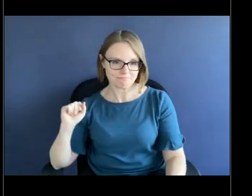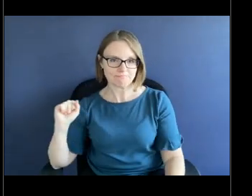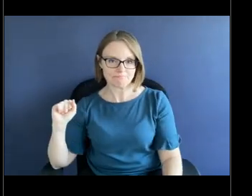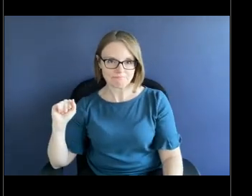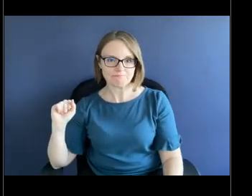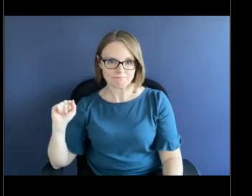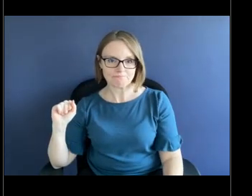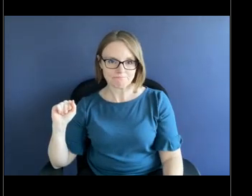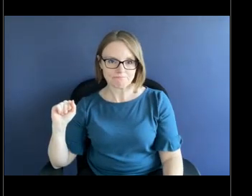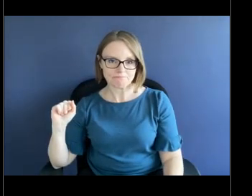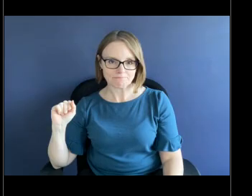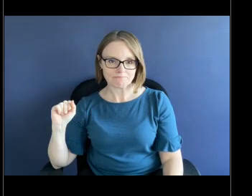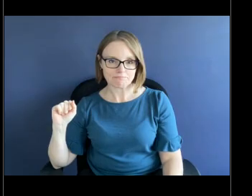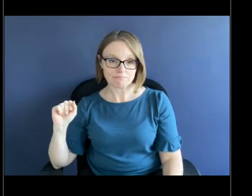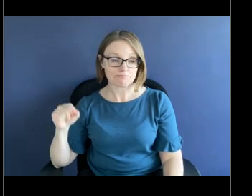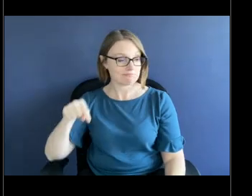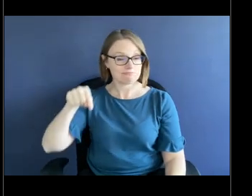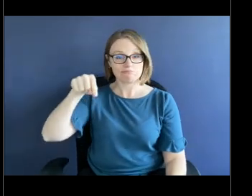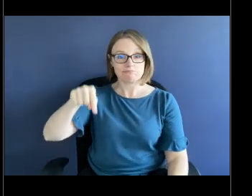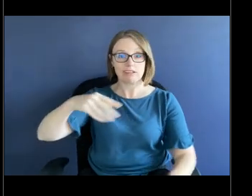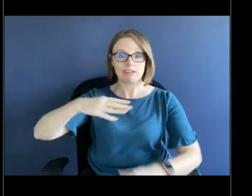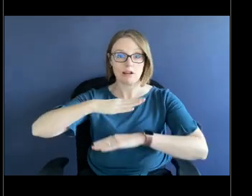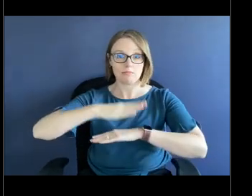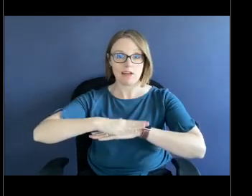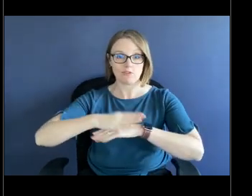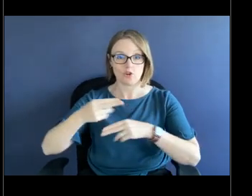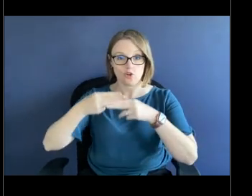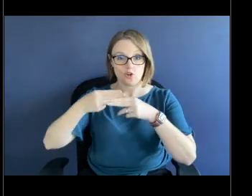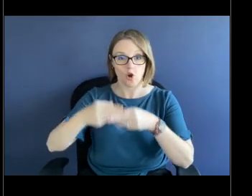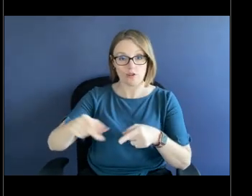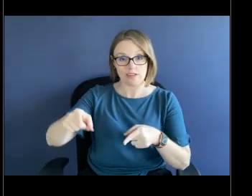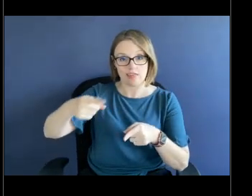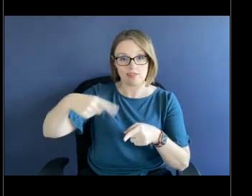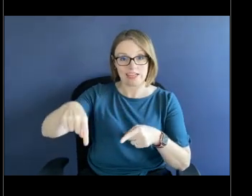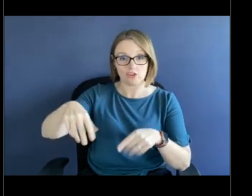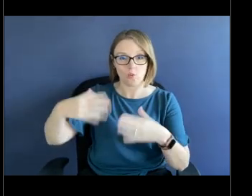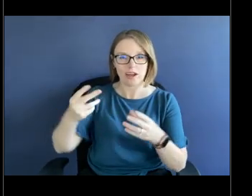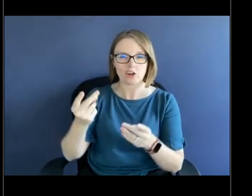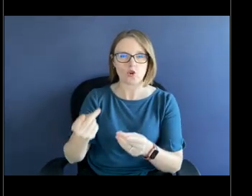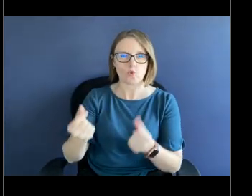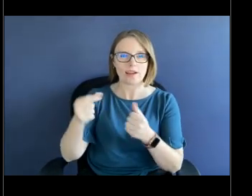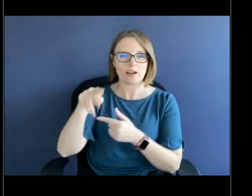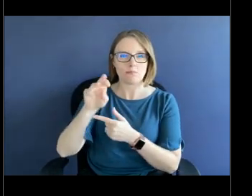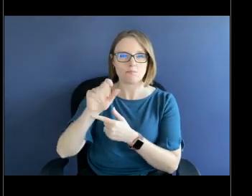The GoToWebinar platform calls these quick polls.